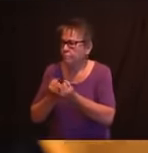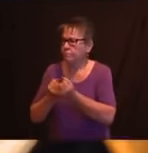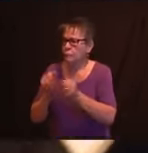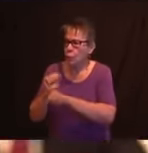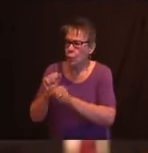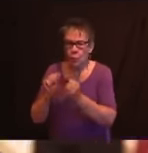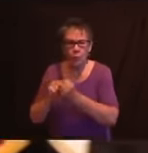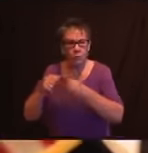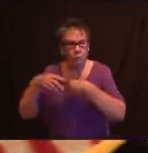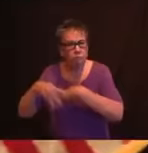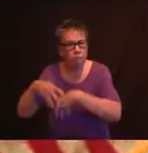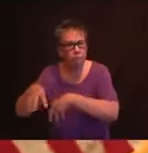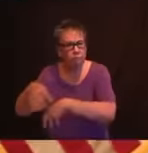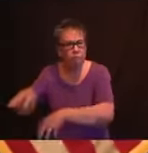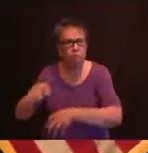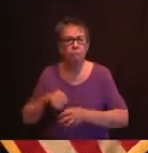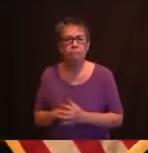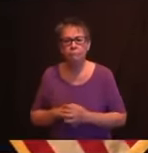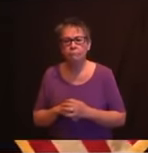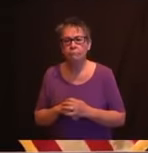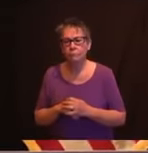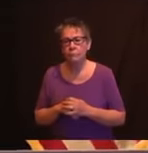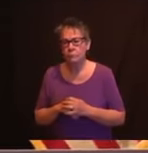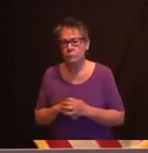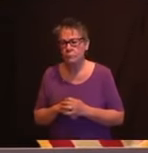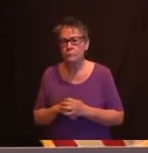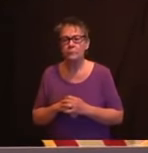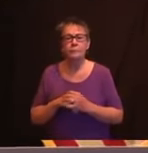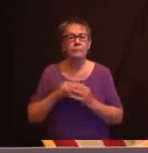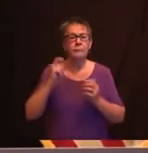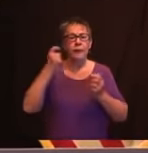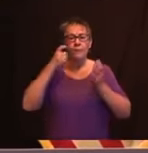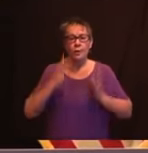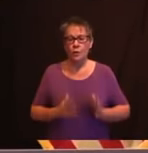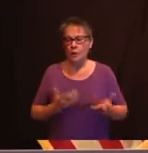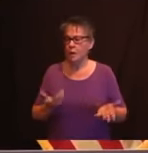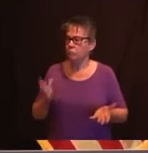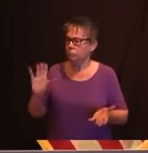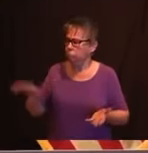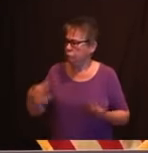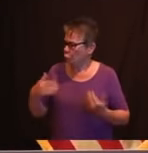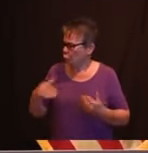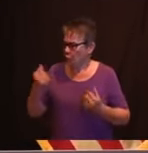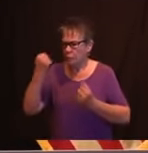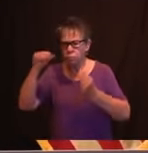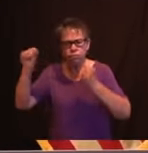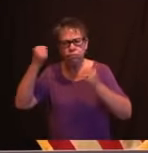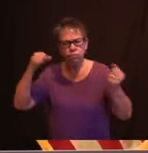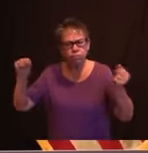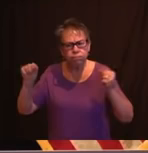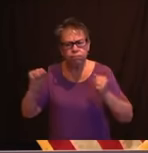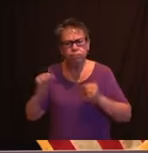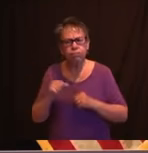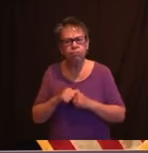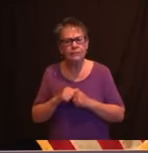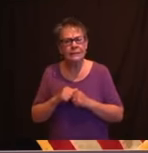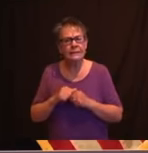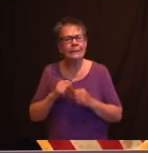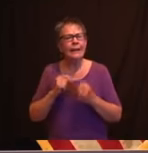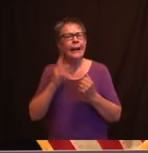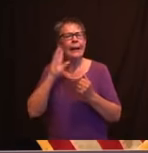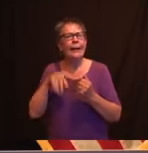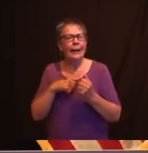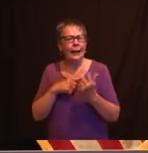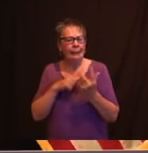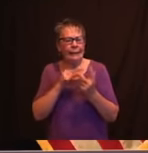of protests that we've had in New Jersey, with I think only 3 exceptions where there were some challenges. Folks, we just got